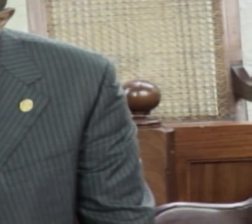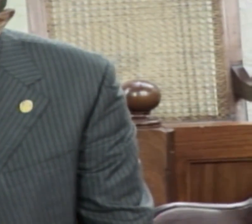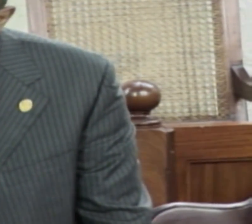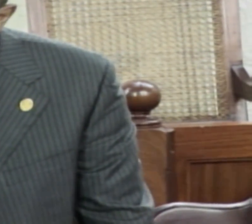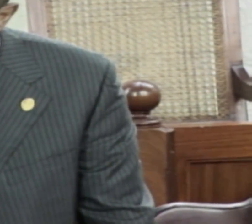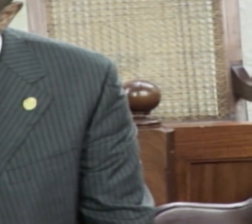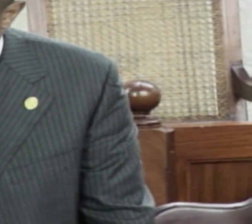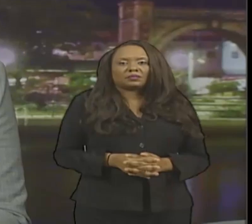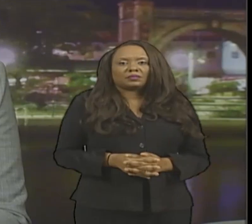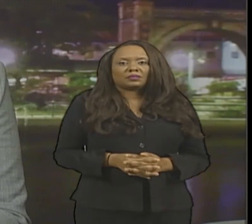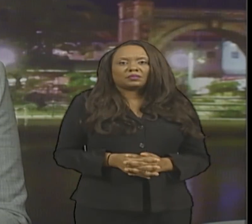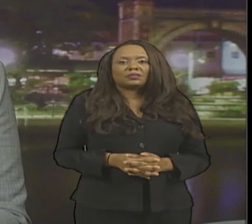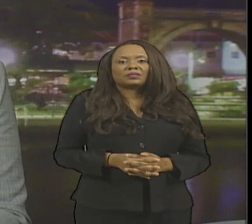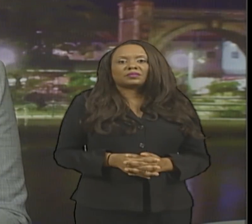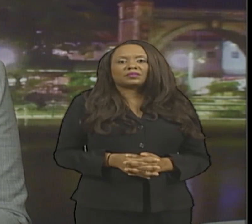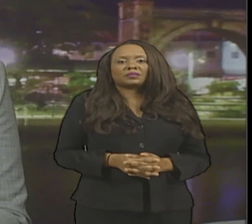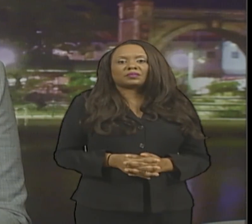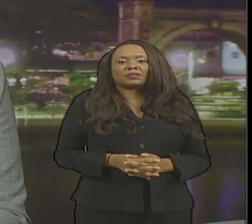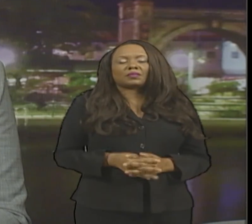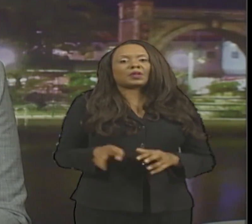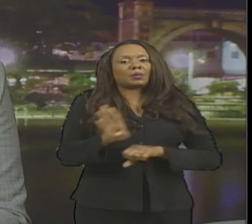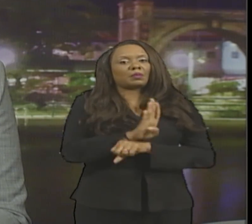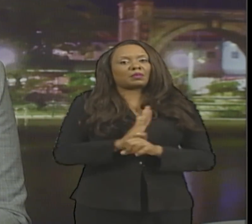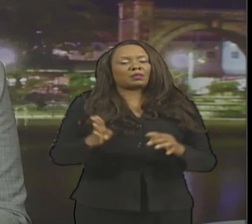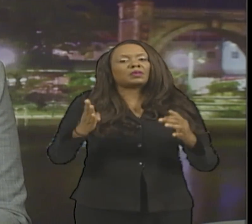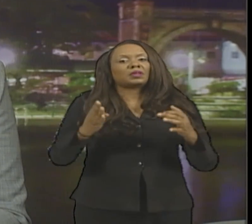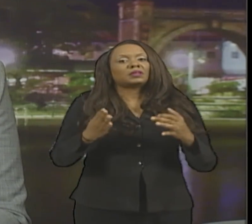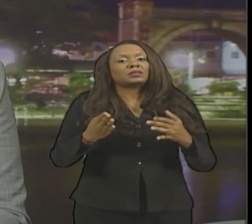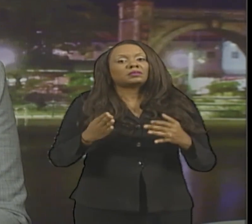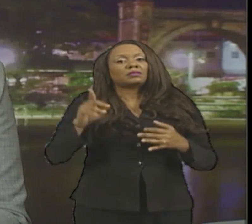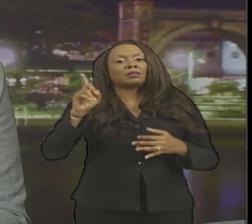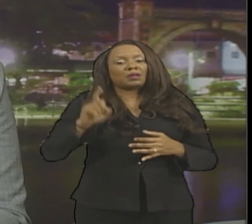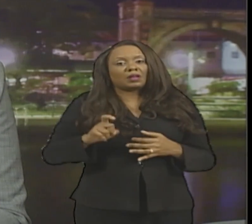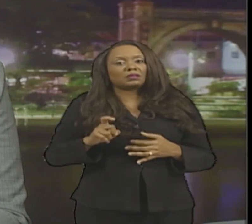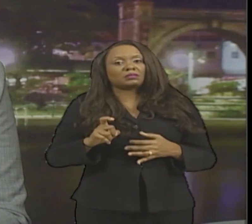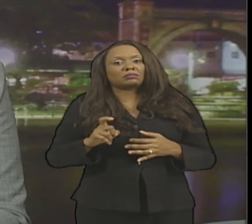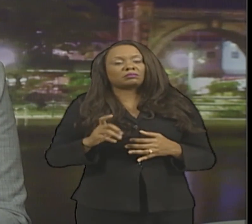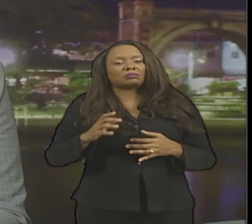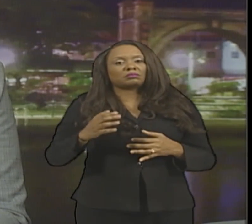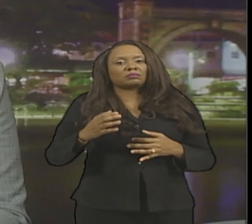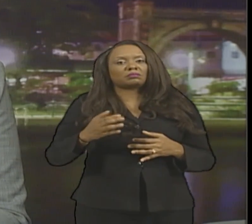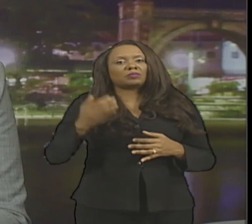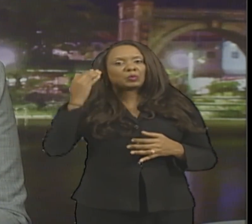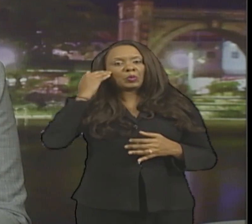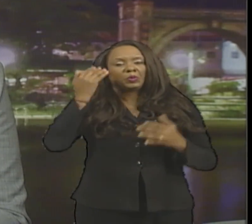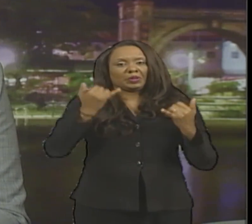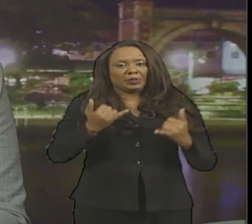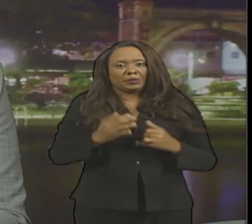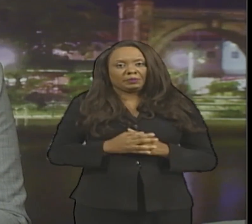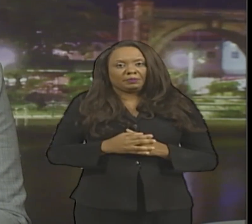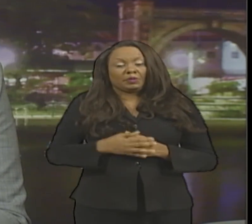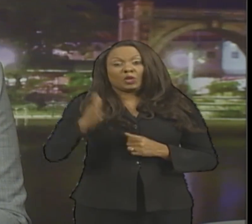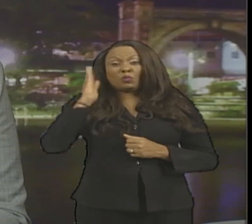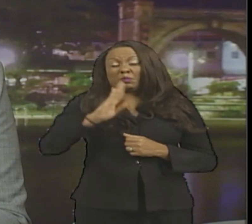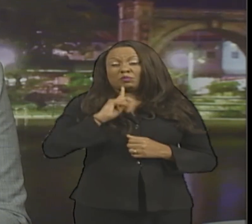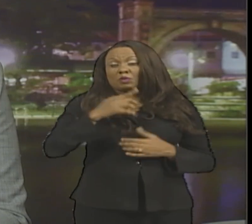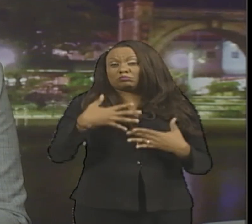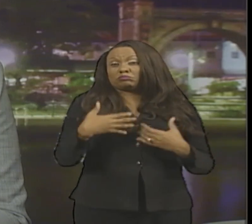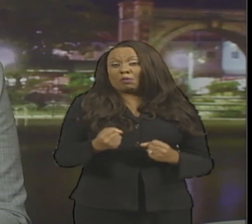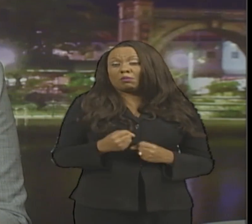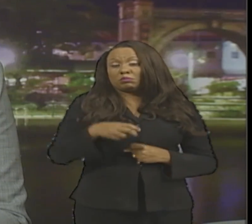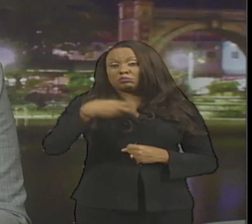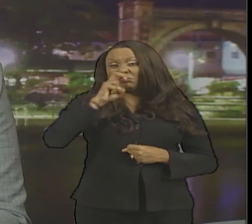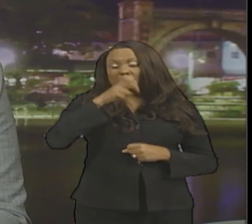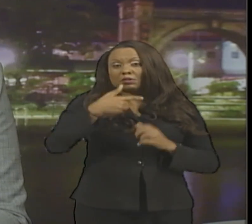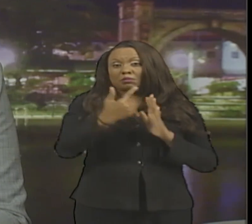generations yet to come. Barbados has been told there will be robust measures to prevent corruption with the introduction of the new